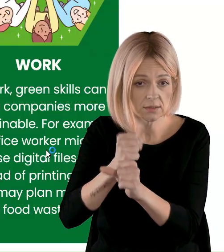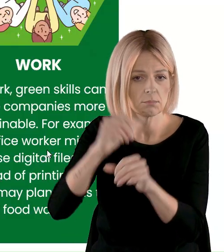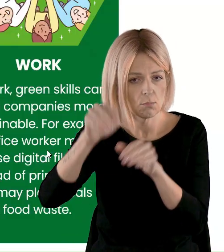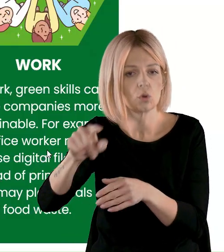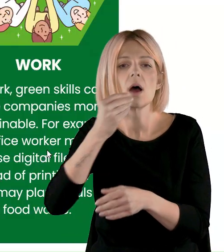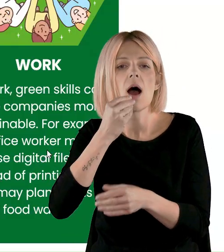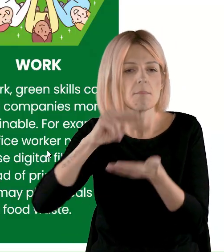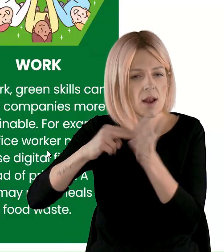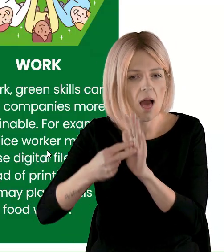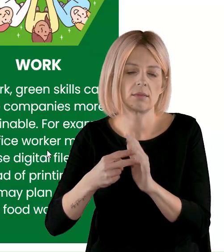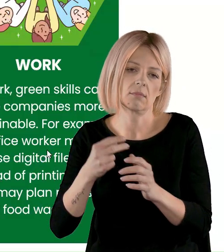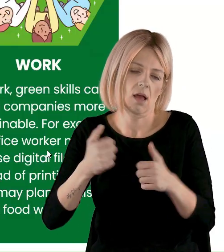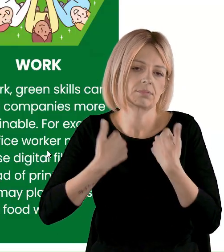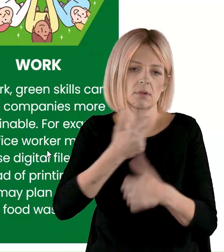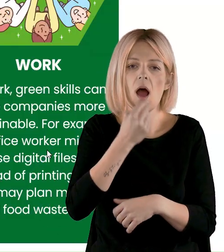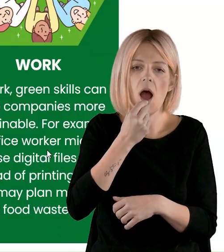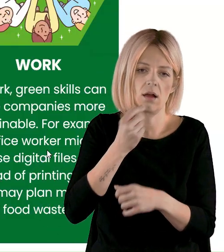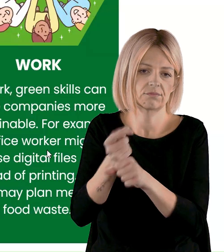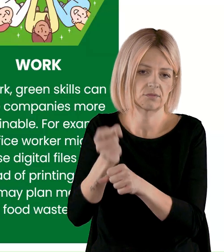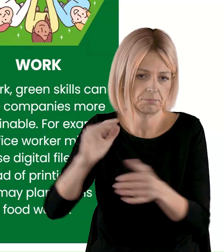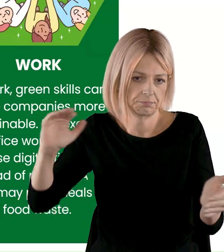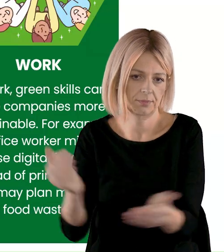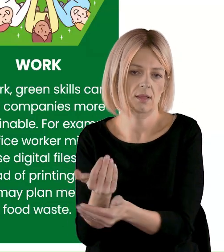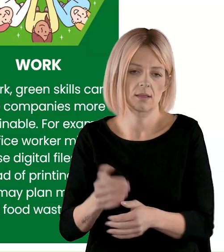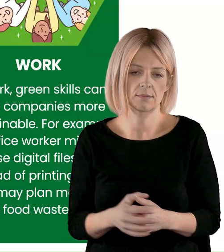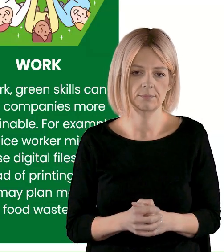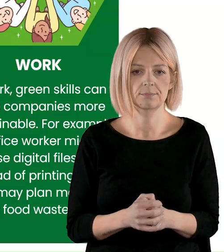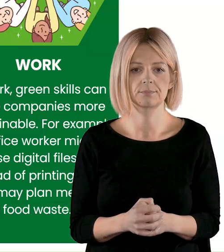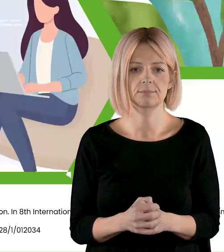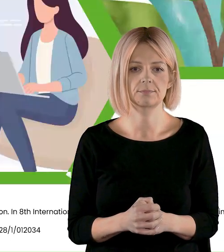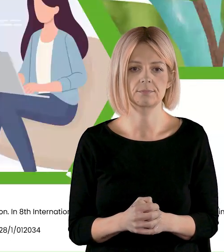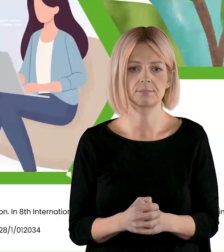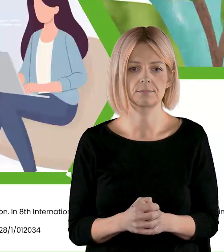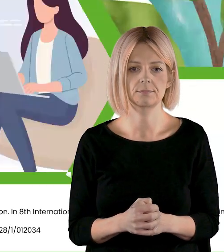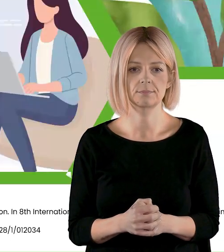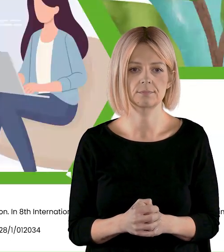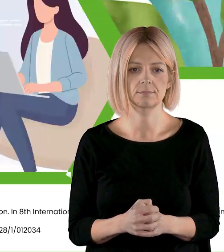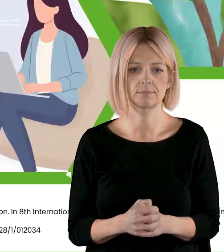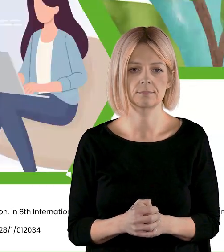if you are a chef, you can plan meals to avoid food waste.